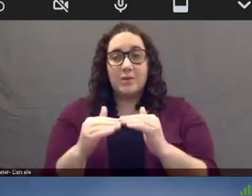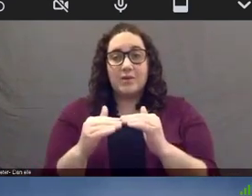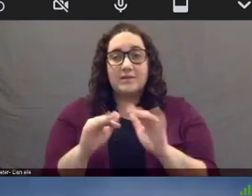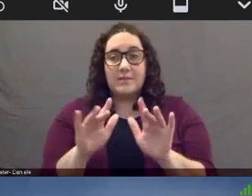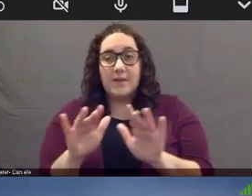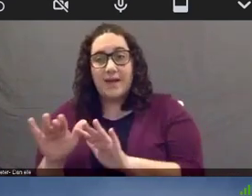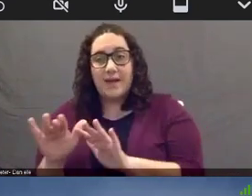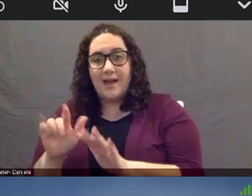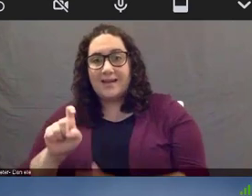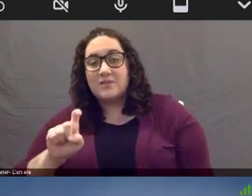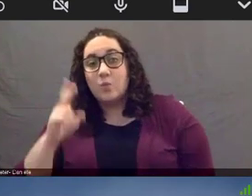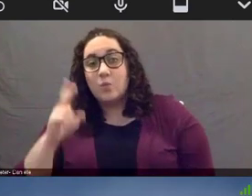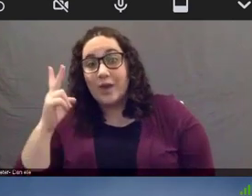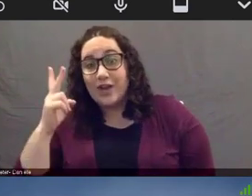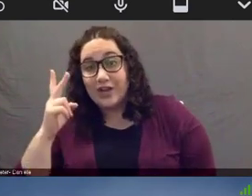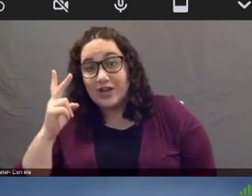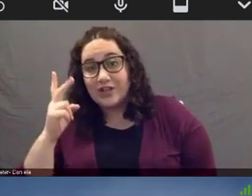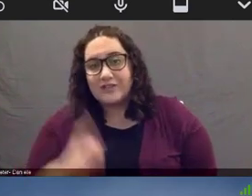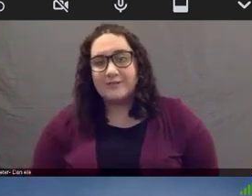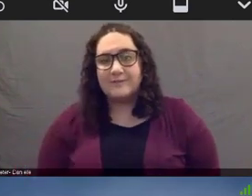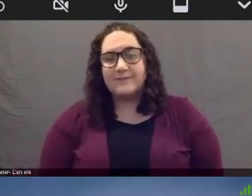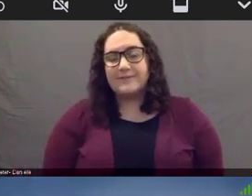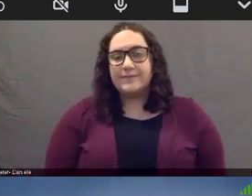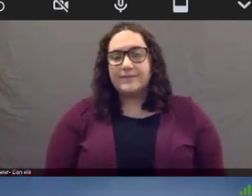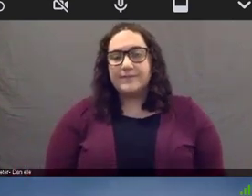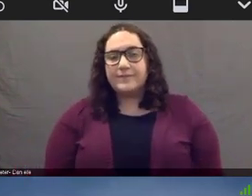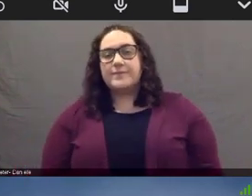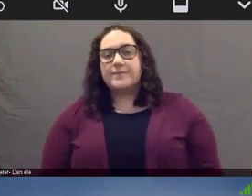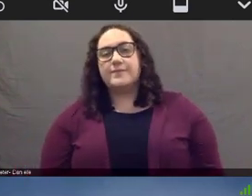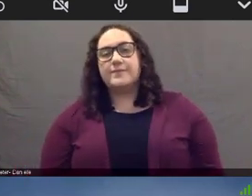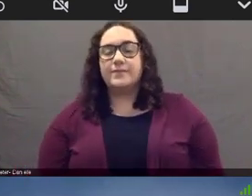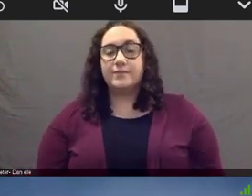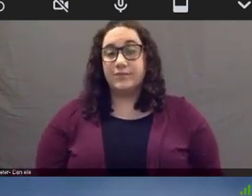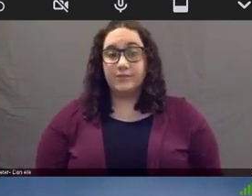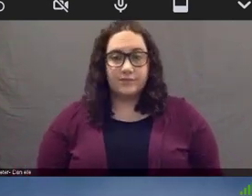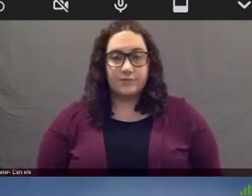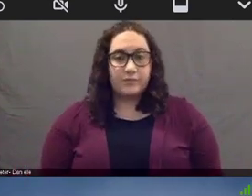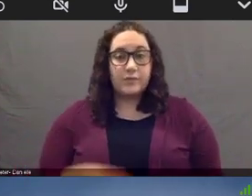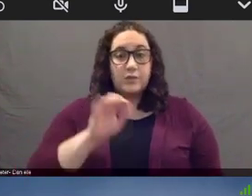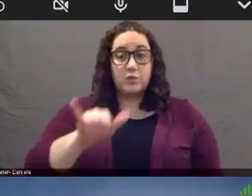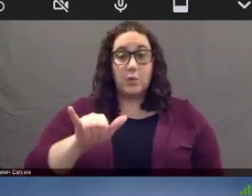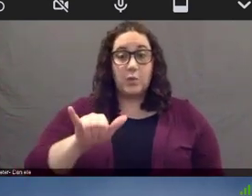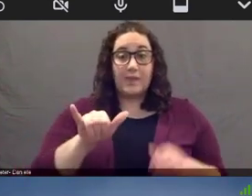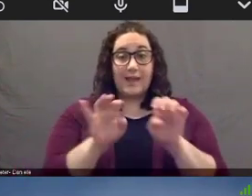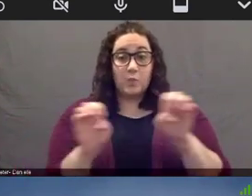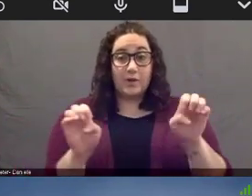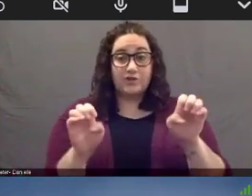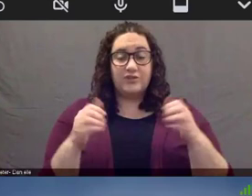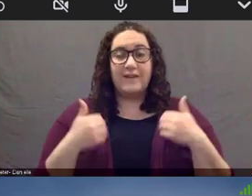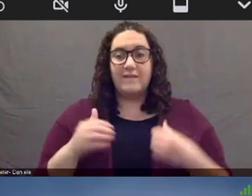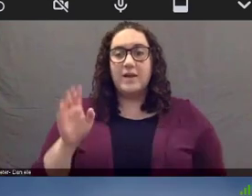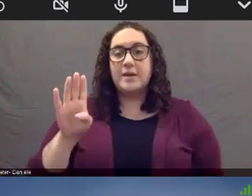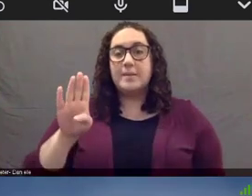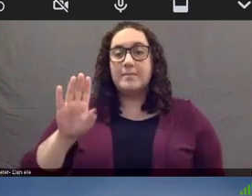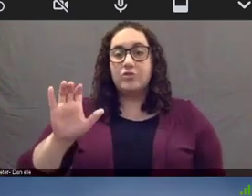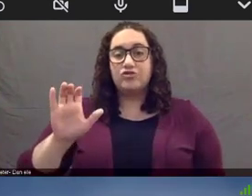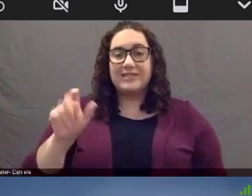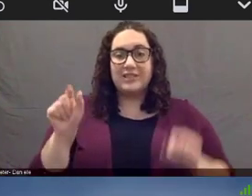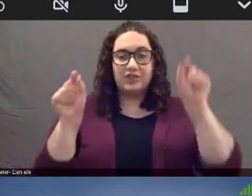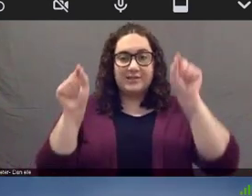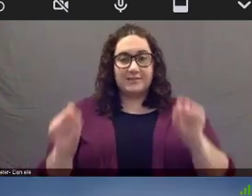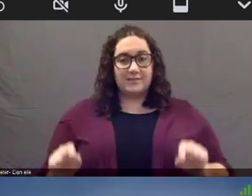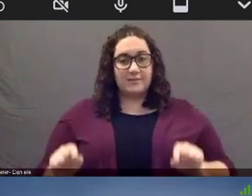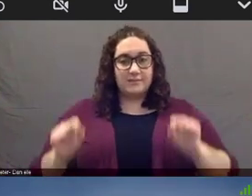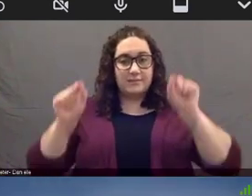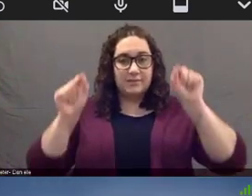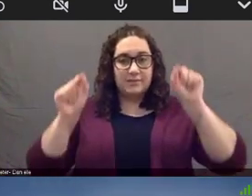So here, in this case, we have boundary conditions on both edges of our material where those temperatures are known, but they're